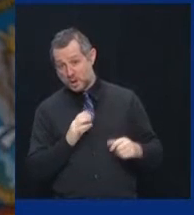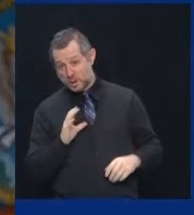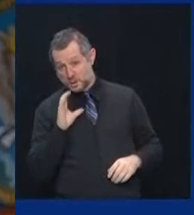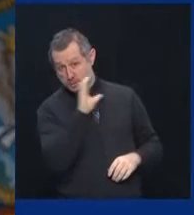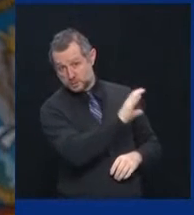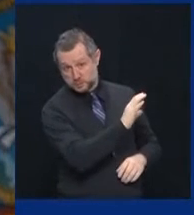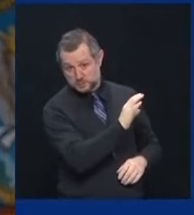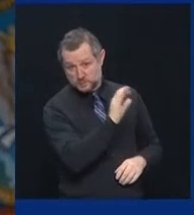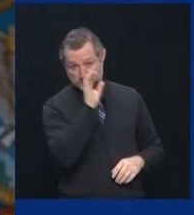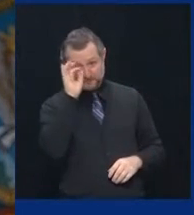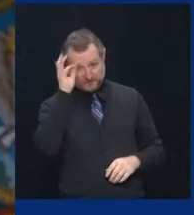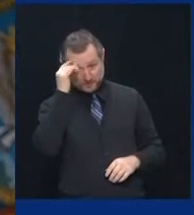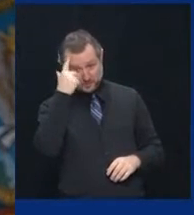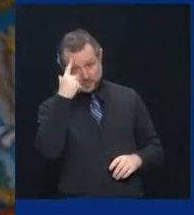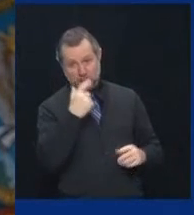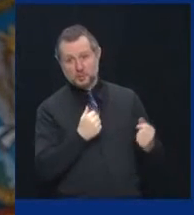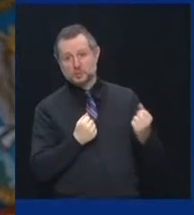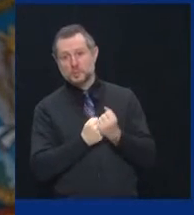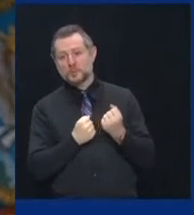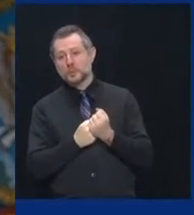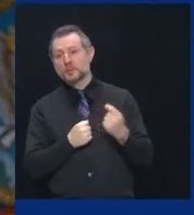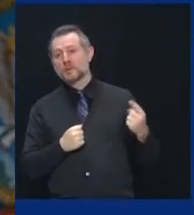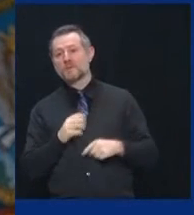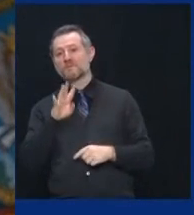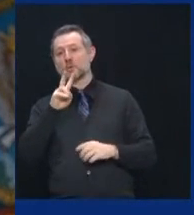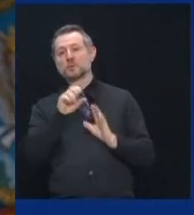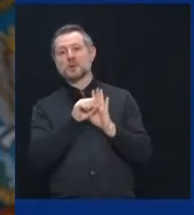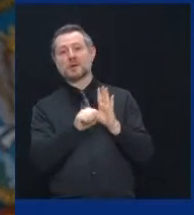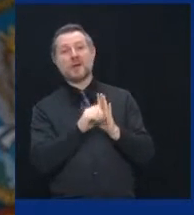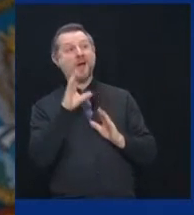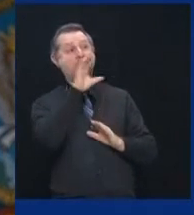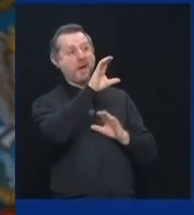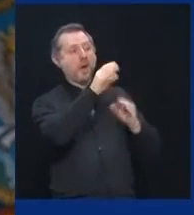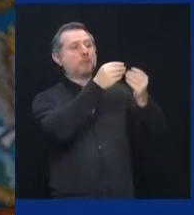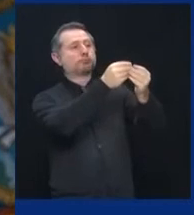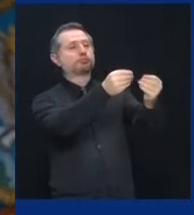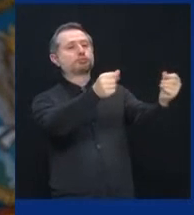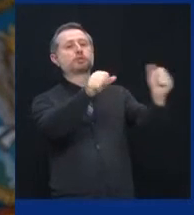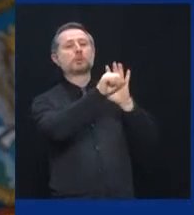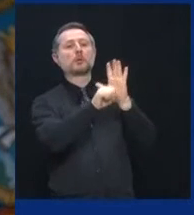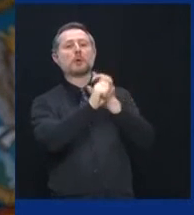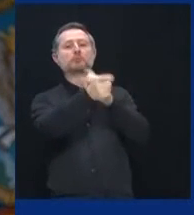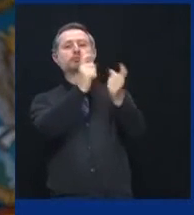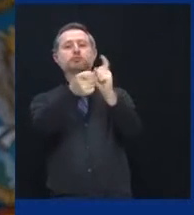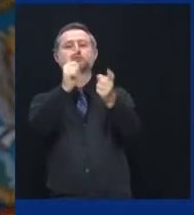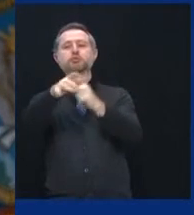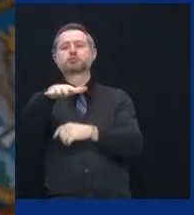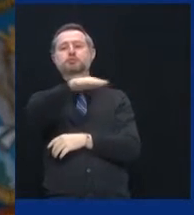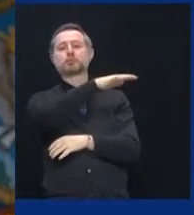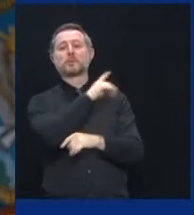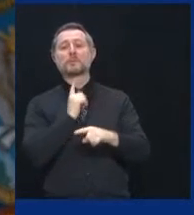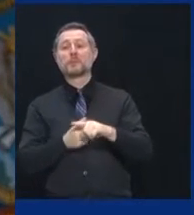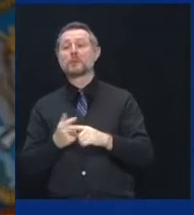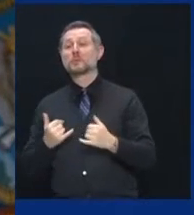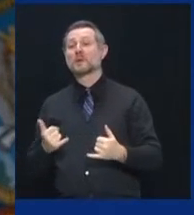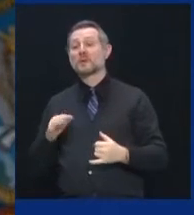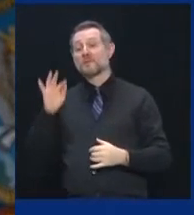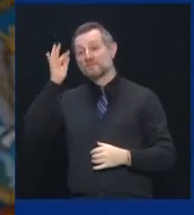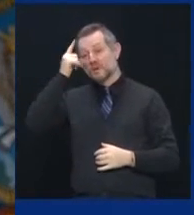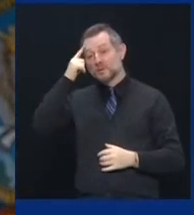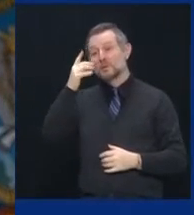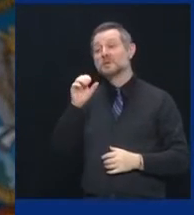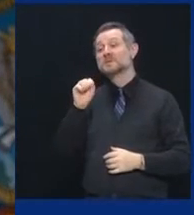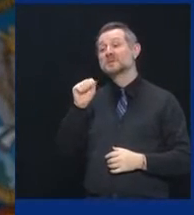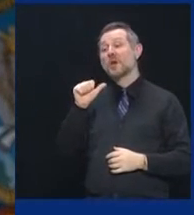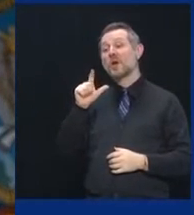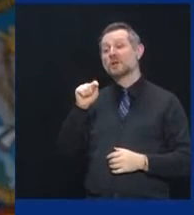42 other states. On top of that, the new federal SALT provision has cost New York $30